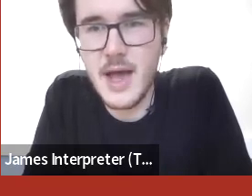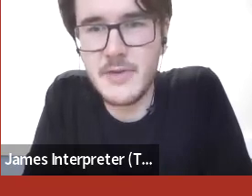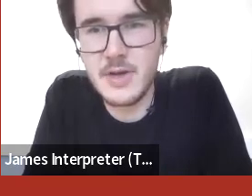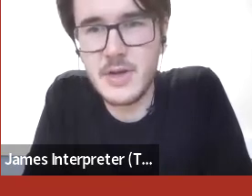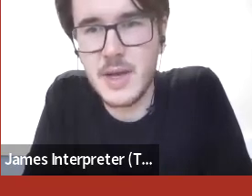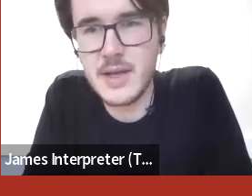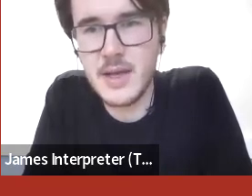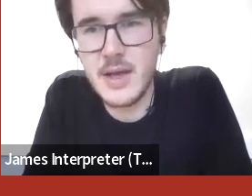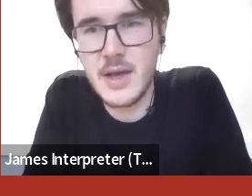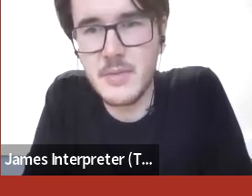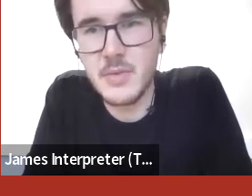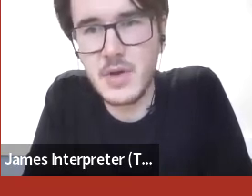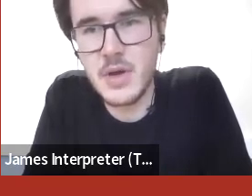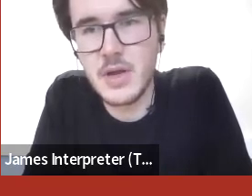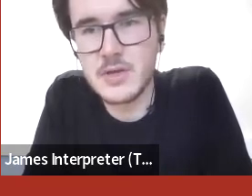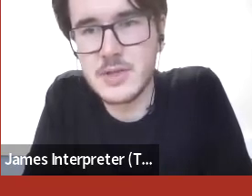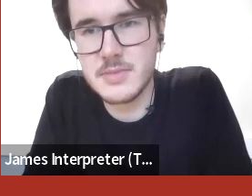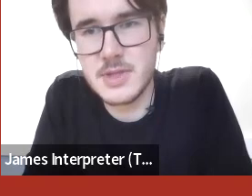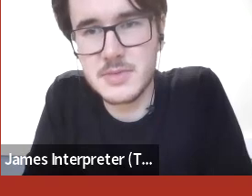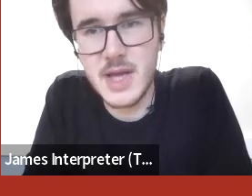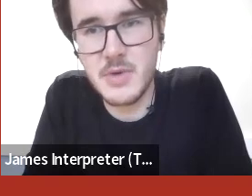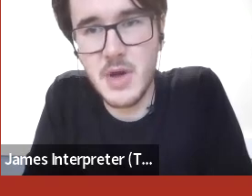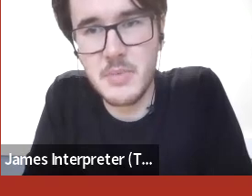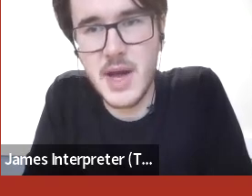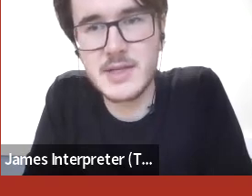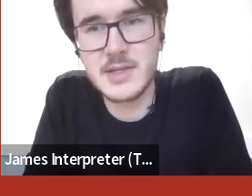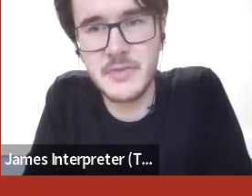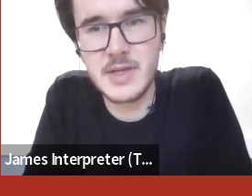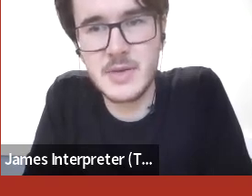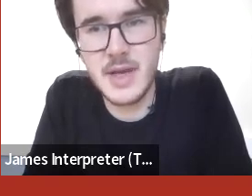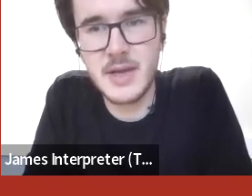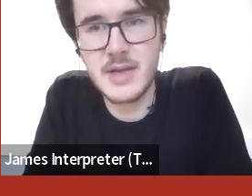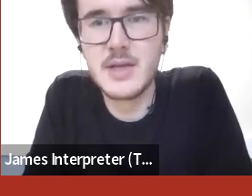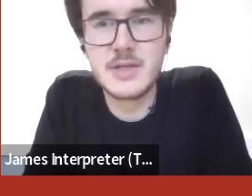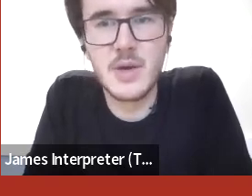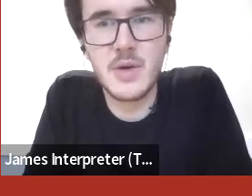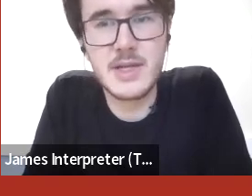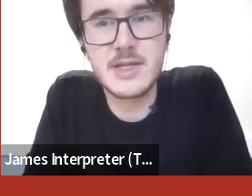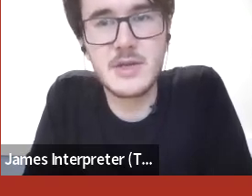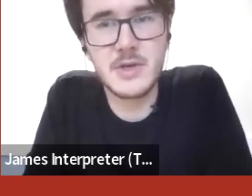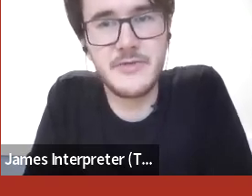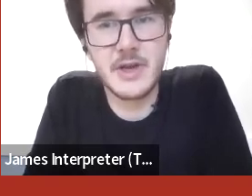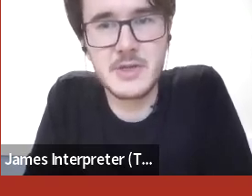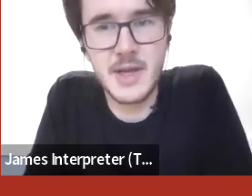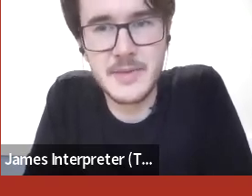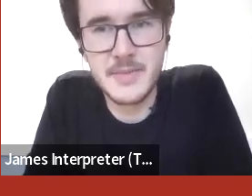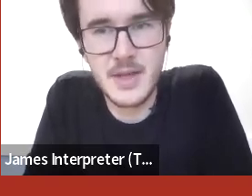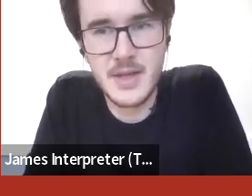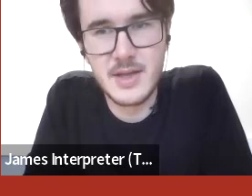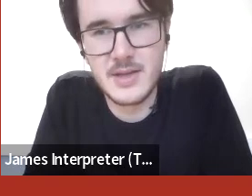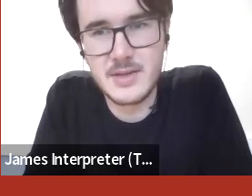So have a look quickly. We've got to learn some sign. We've got to practice some of these, okay? So this is known as